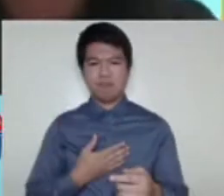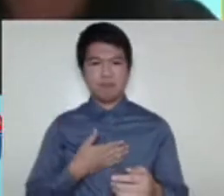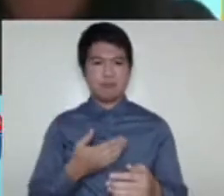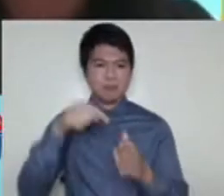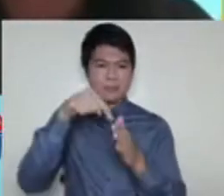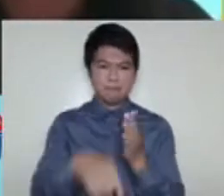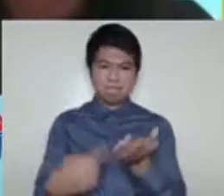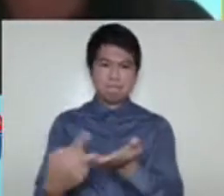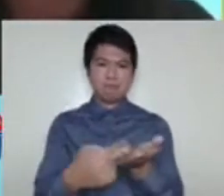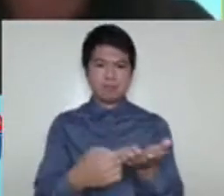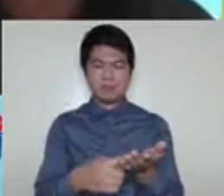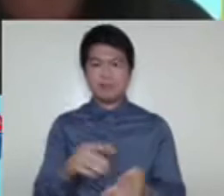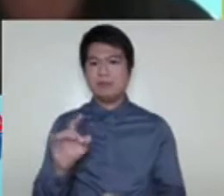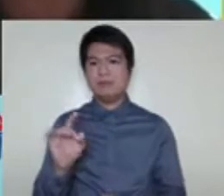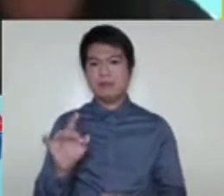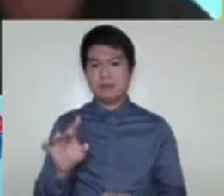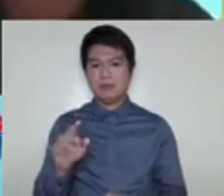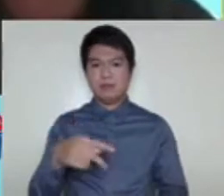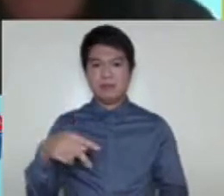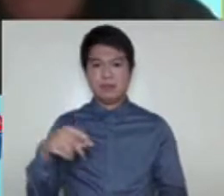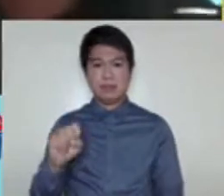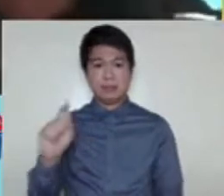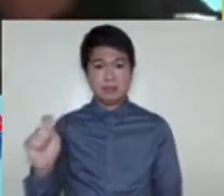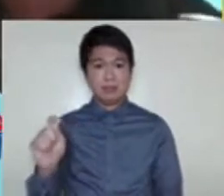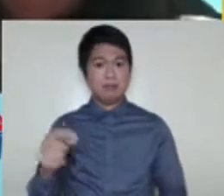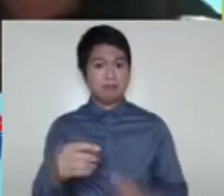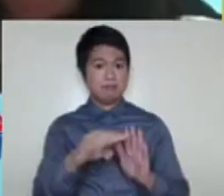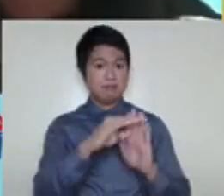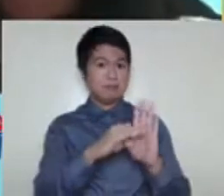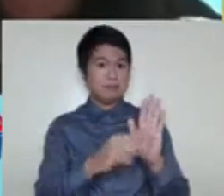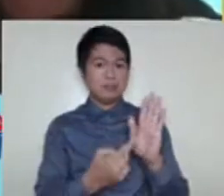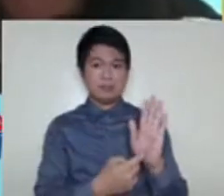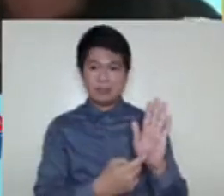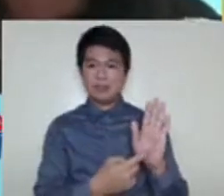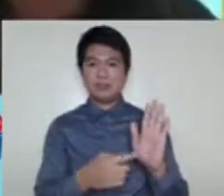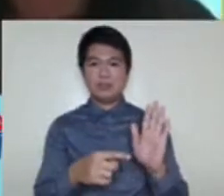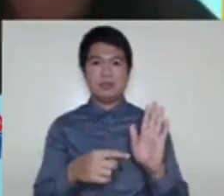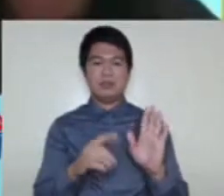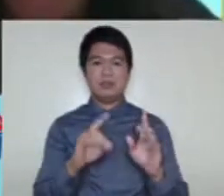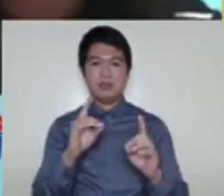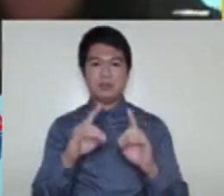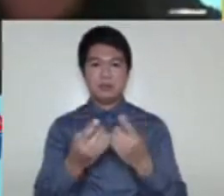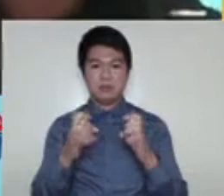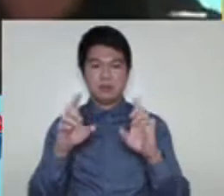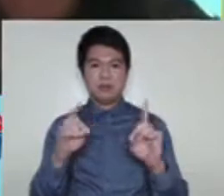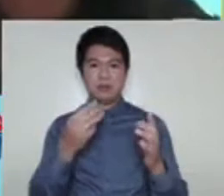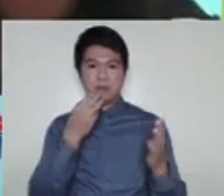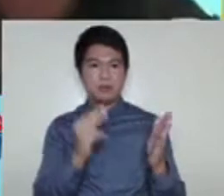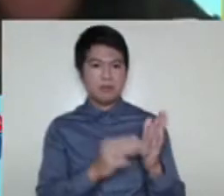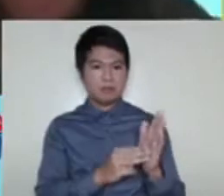18 PPST indicators specified in our DepEd Memorandum. And this covers our proficient and highly